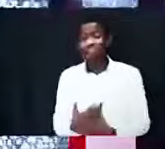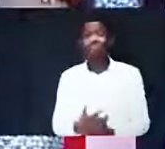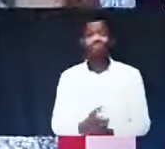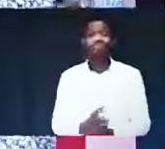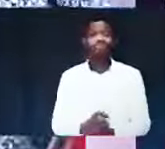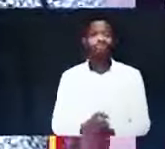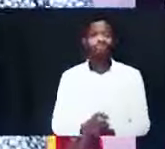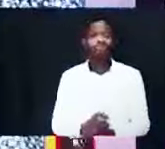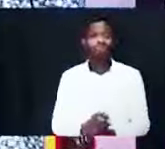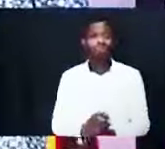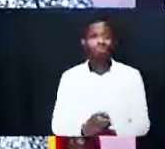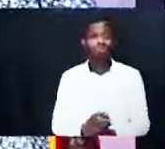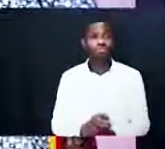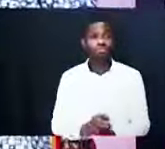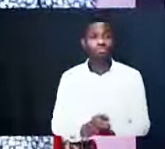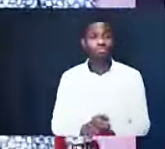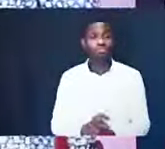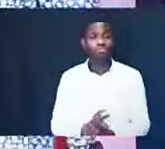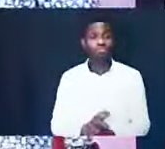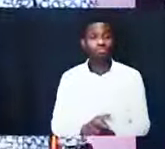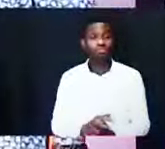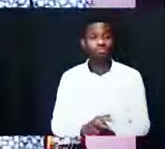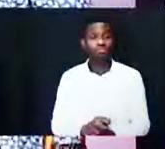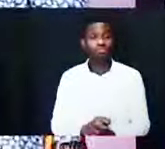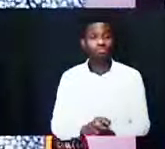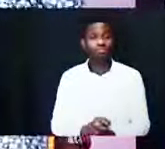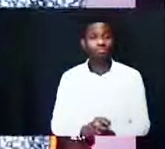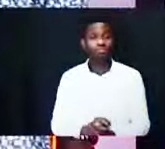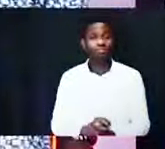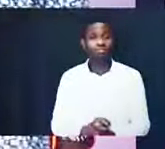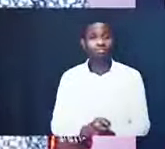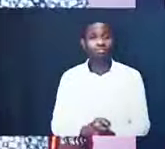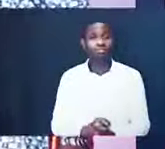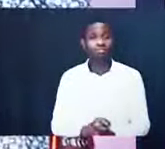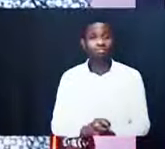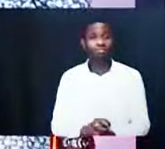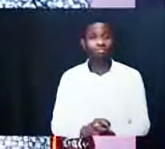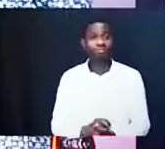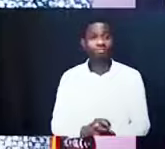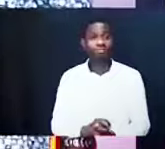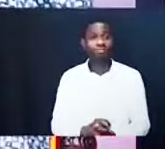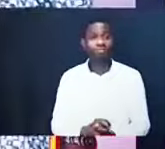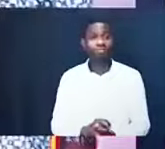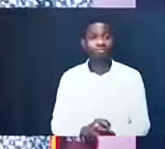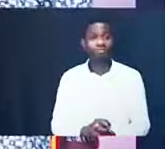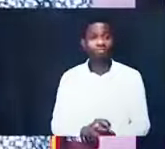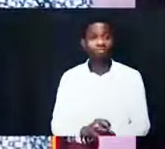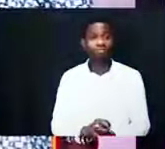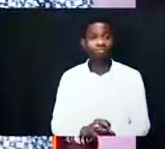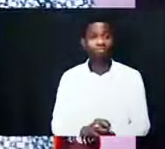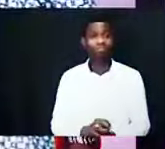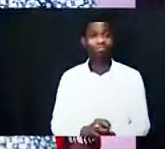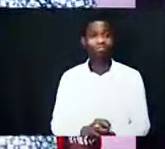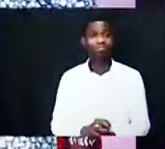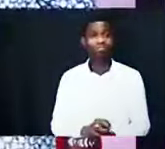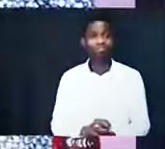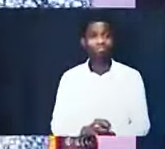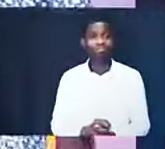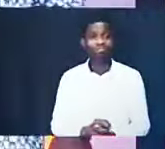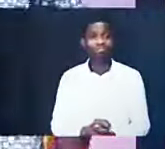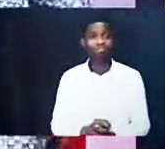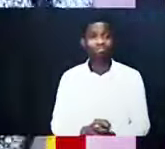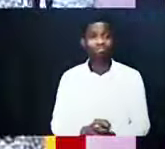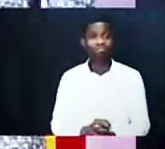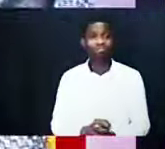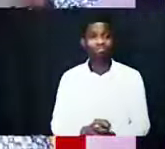if somebody feels that somehow he is not able to go that length, let the person use his faith. But you the leader,